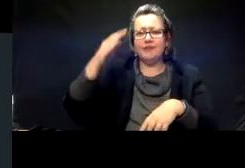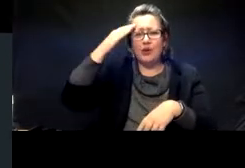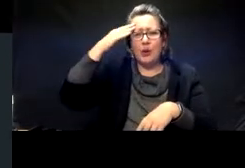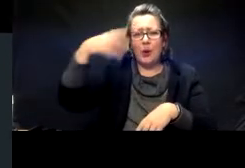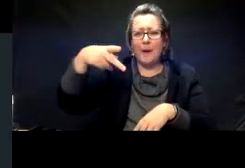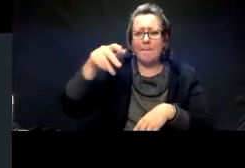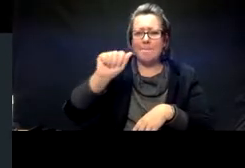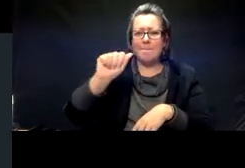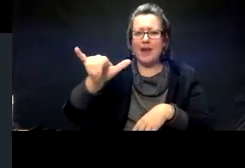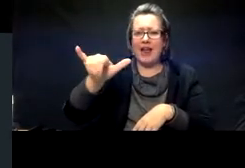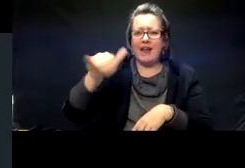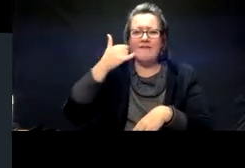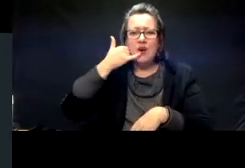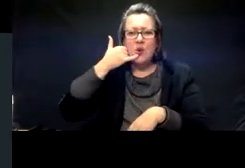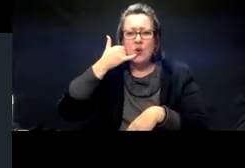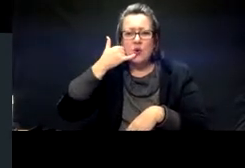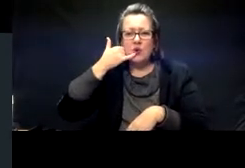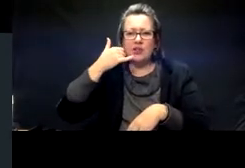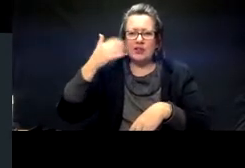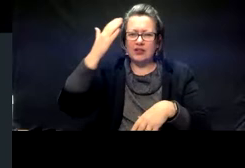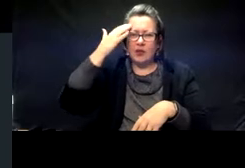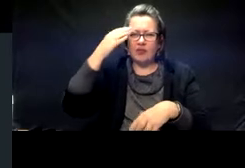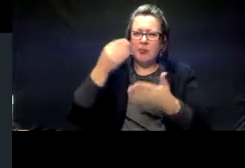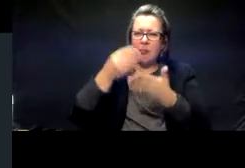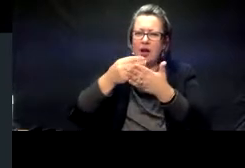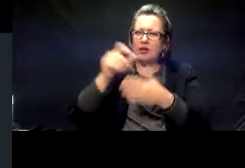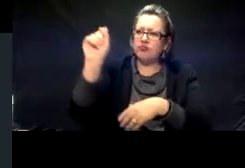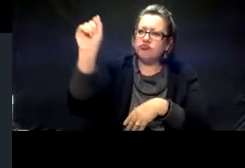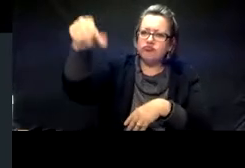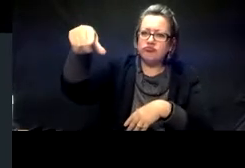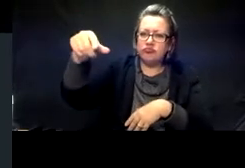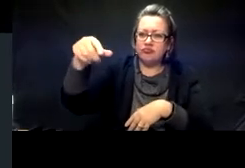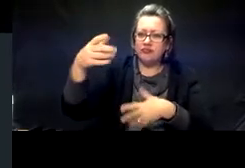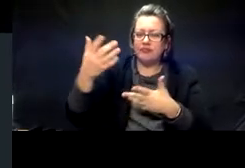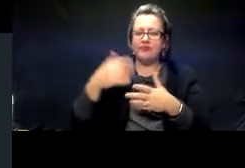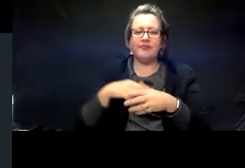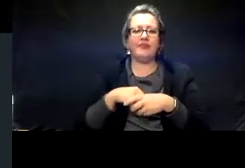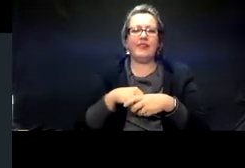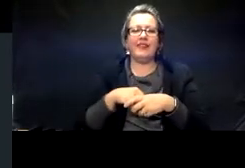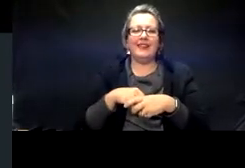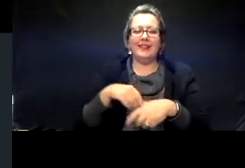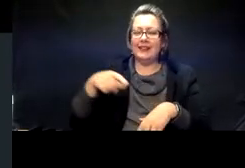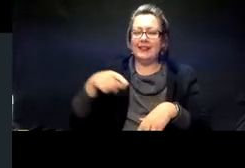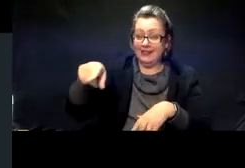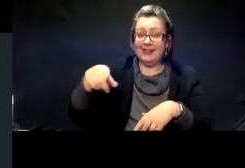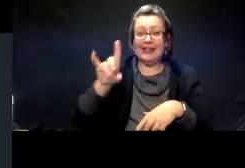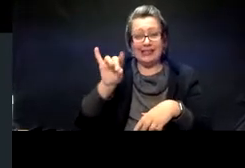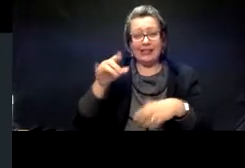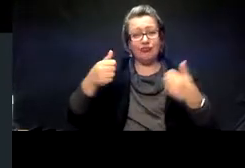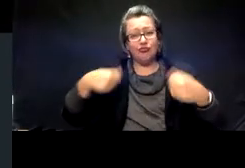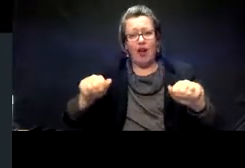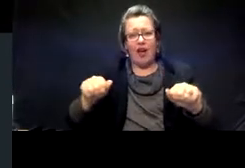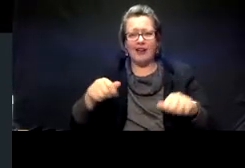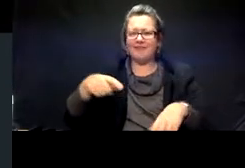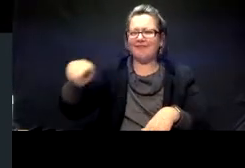with my friends, we went to a payphone, where you put money into a